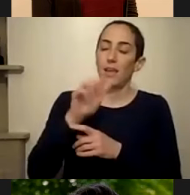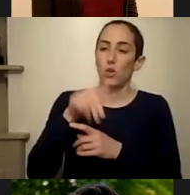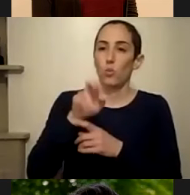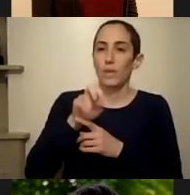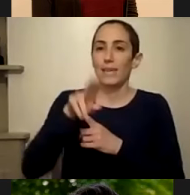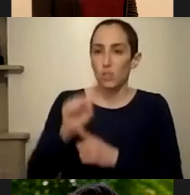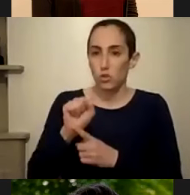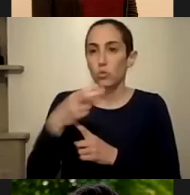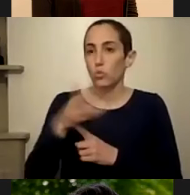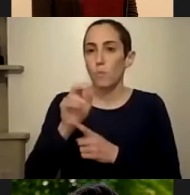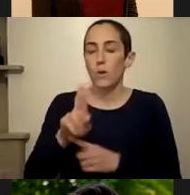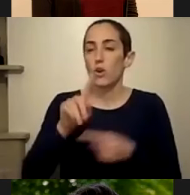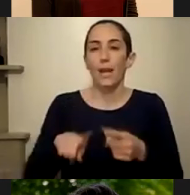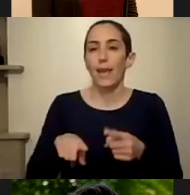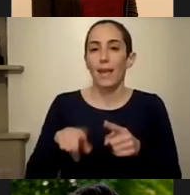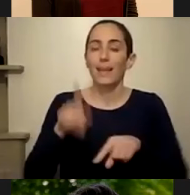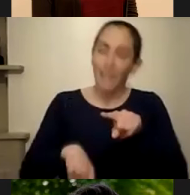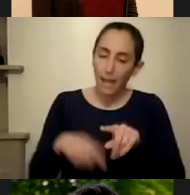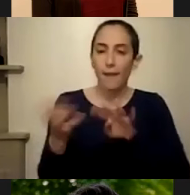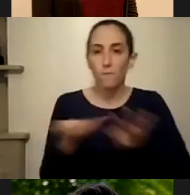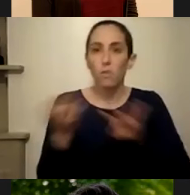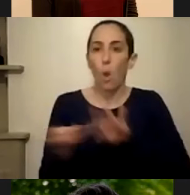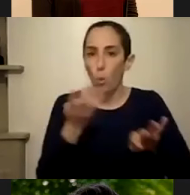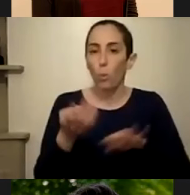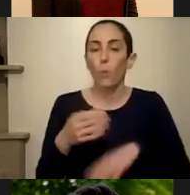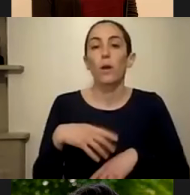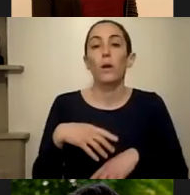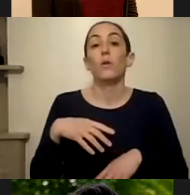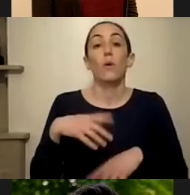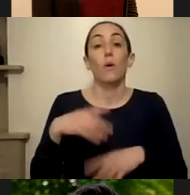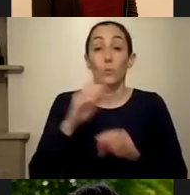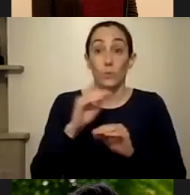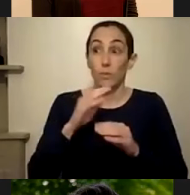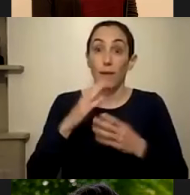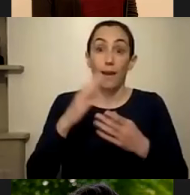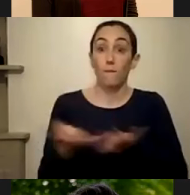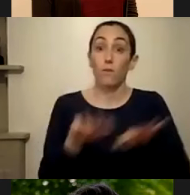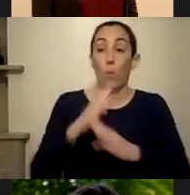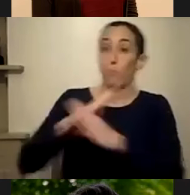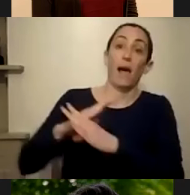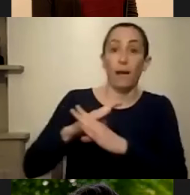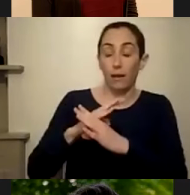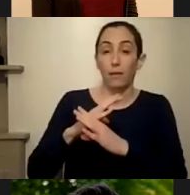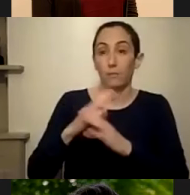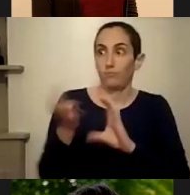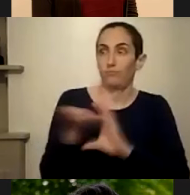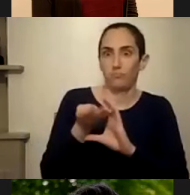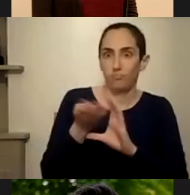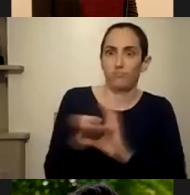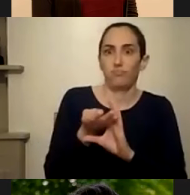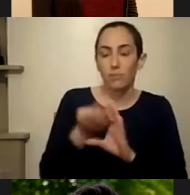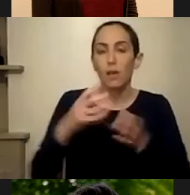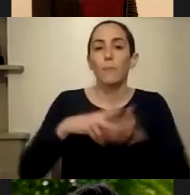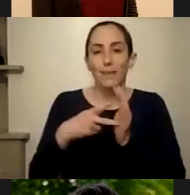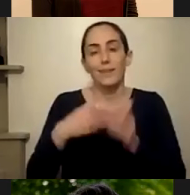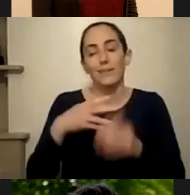flow from the eye will lead to increased IOP. As you can see, this is normal IOP, but after the microbeads injection,